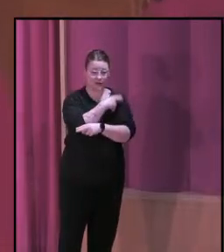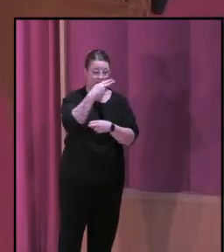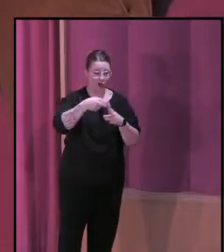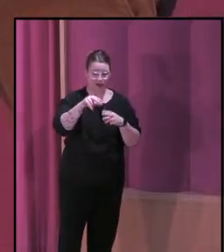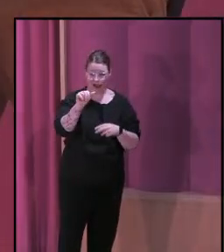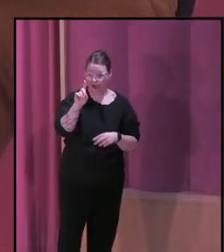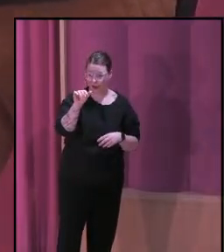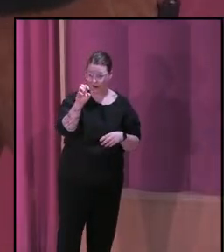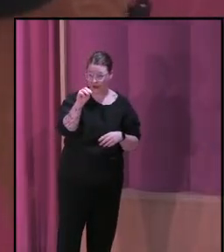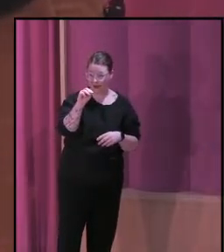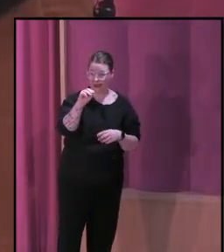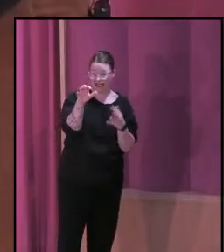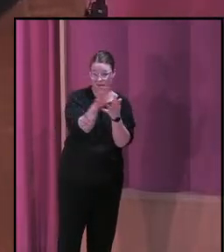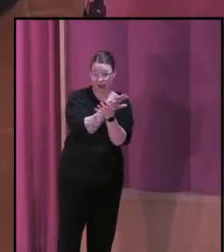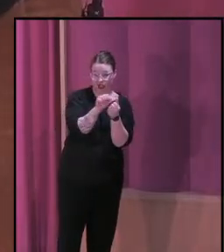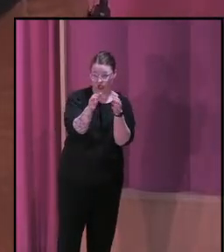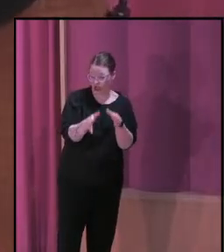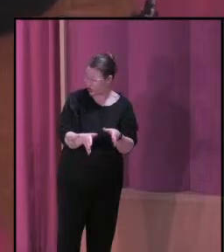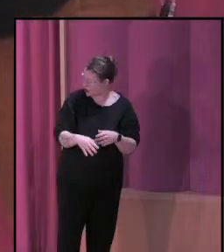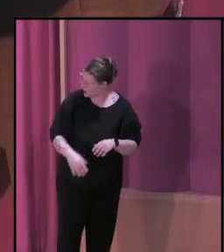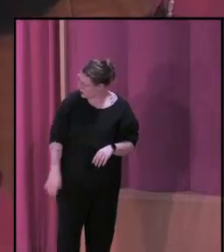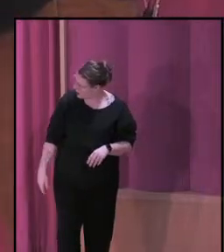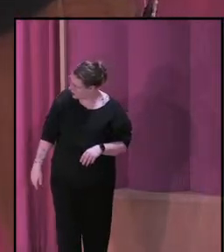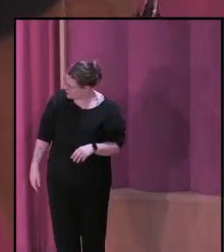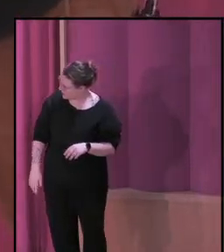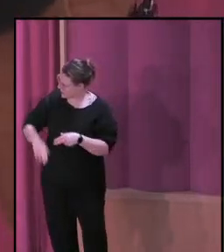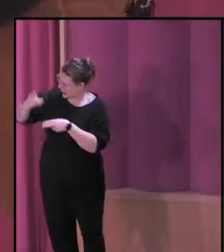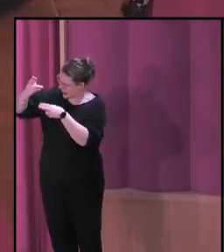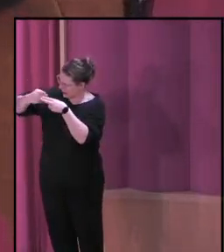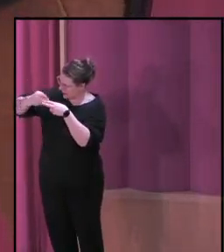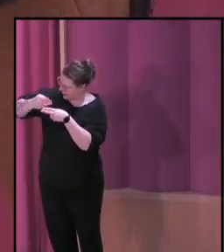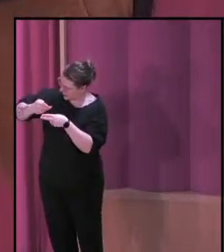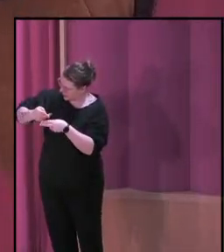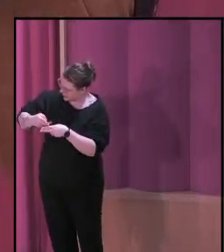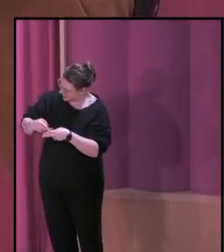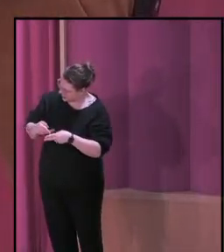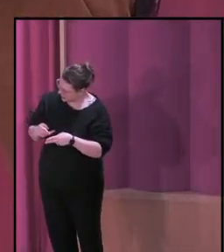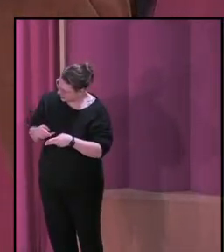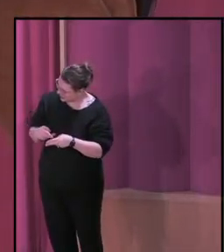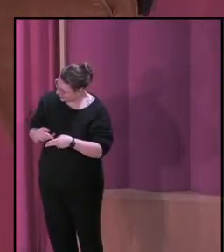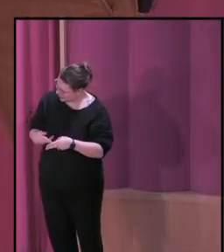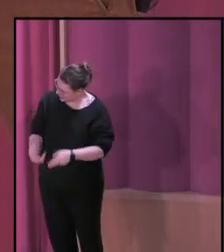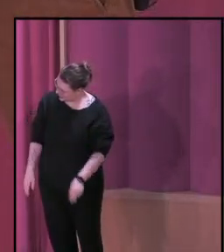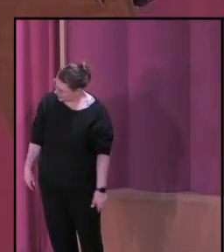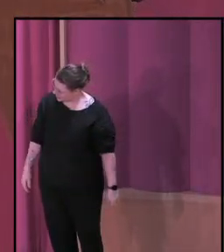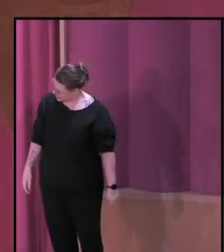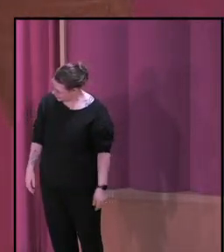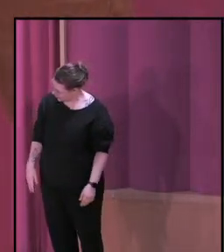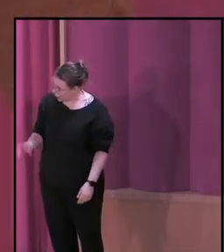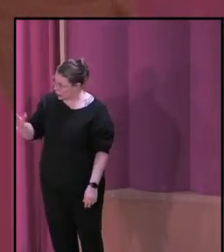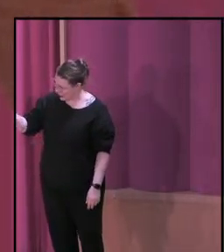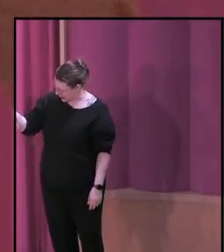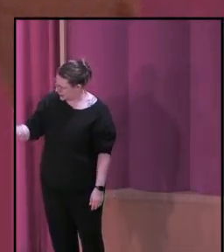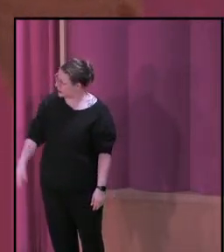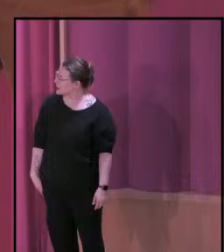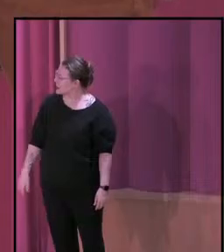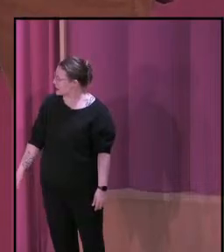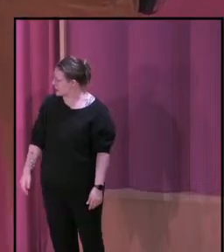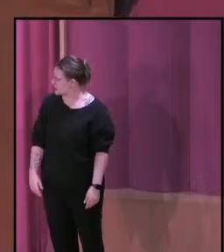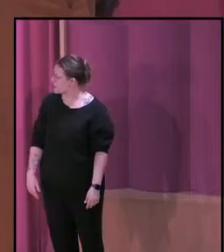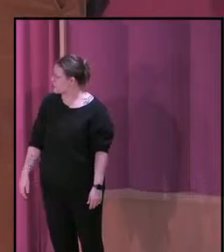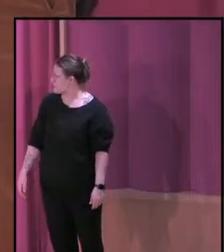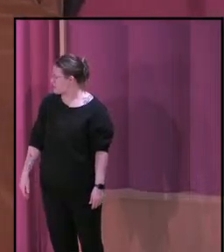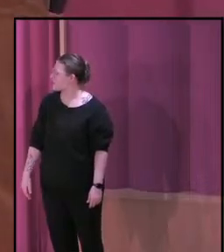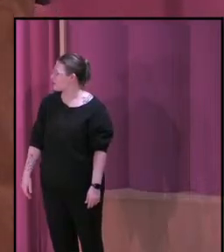version. You do a triple pinwheel, split bottom entry, somersault, 3 barrel rolls. There's 2 and 3. One hand under, the other hand